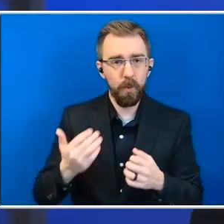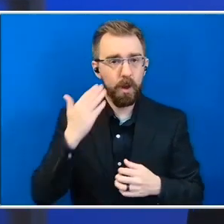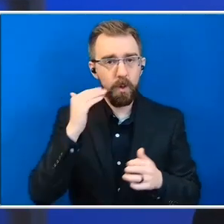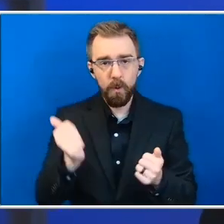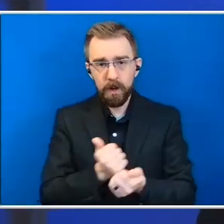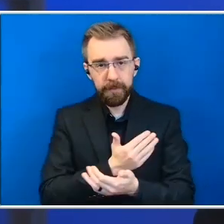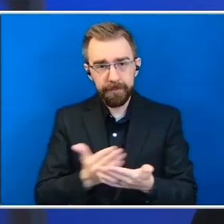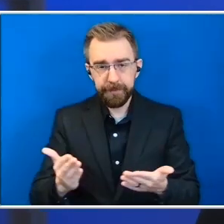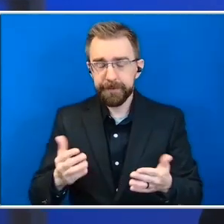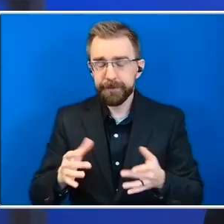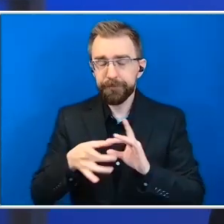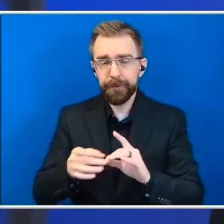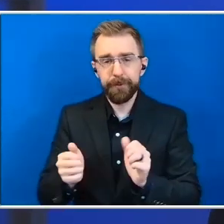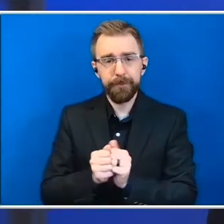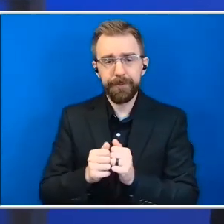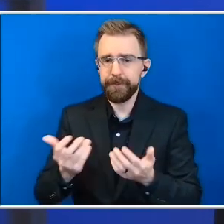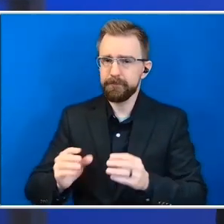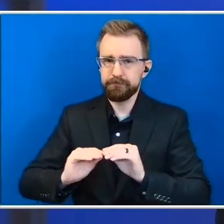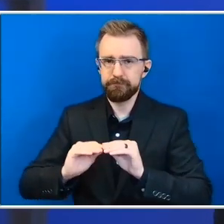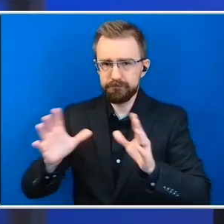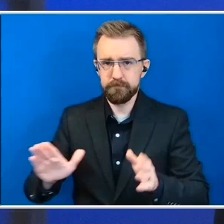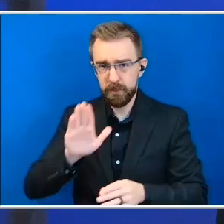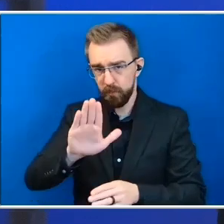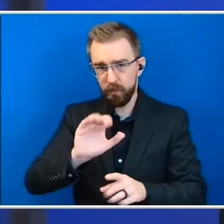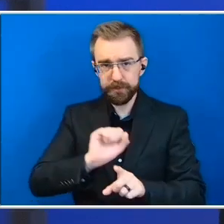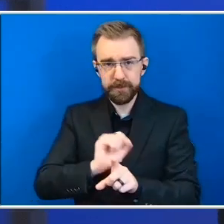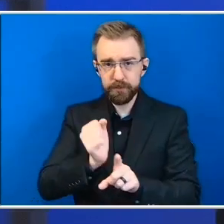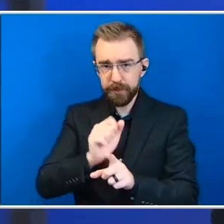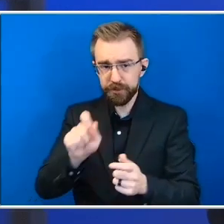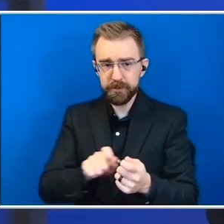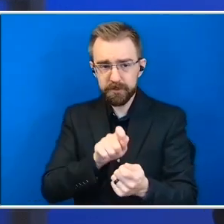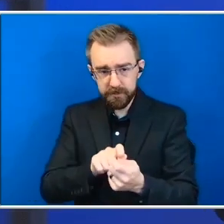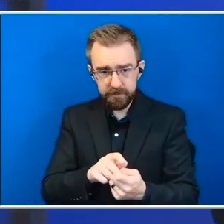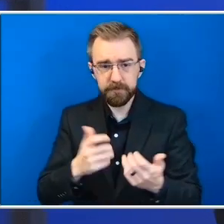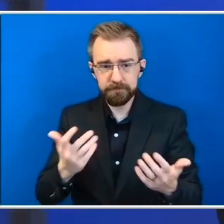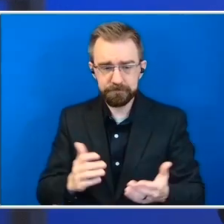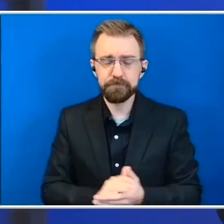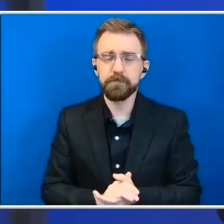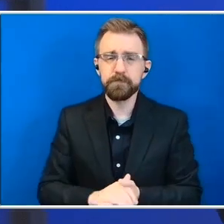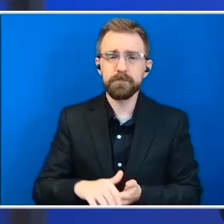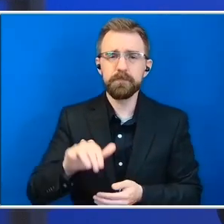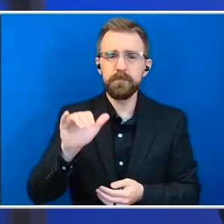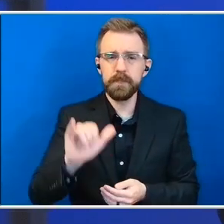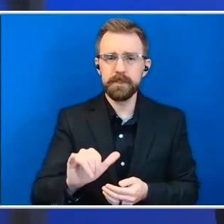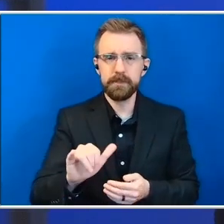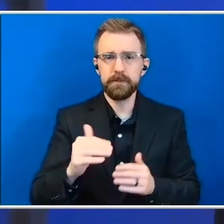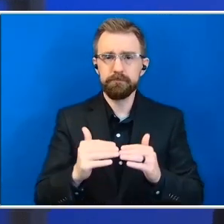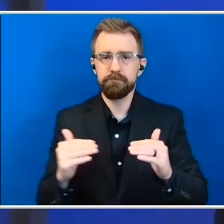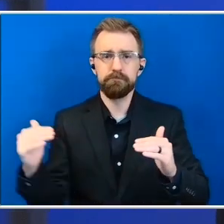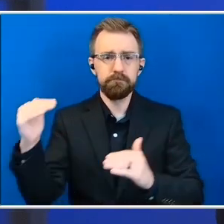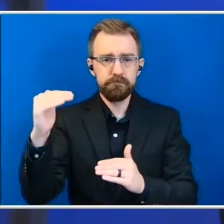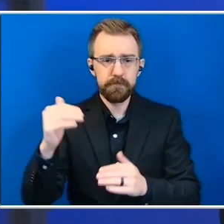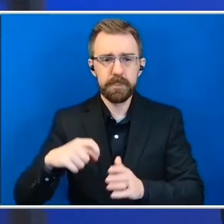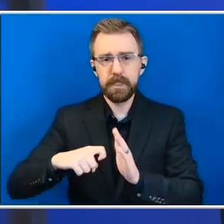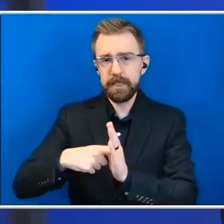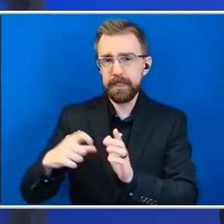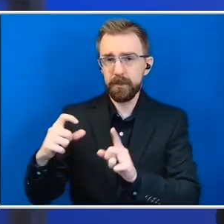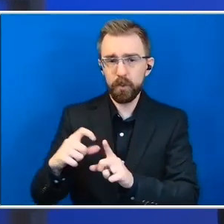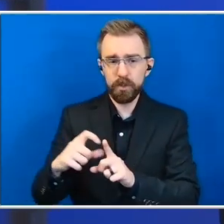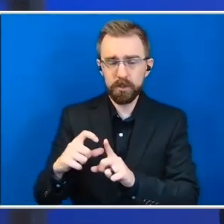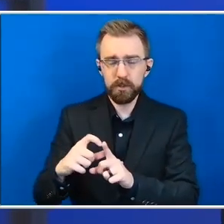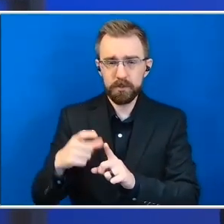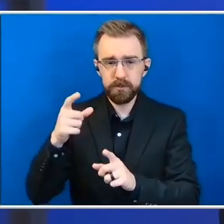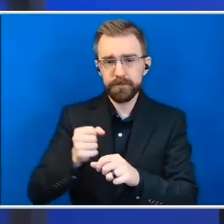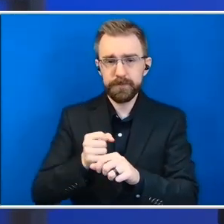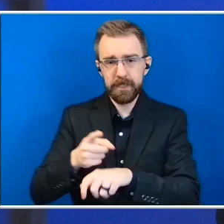related to your situation that is beyond a keyword. You send any kind of text